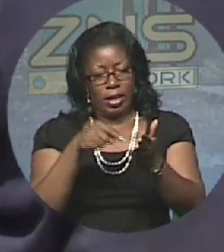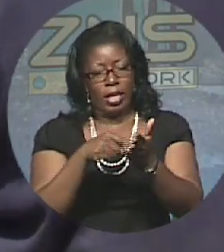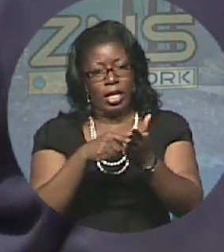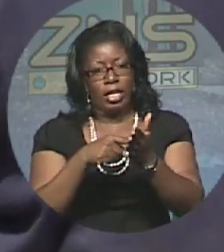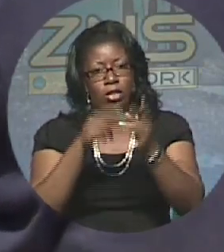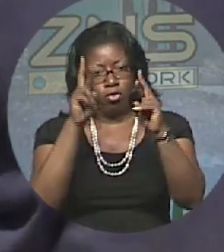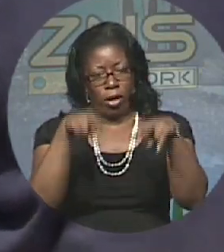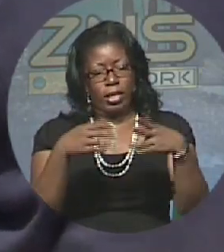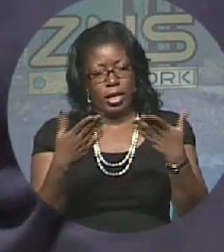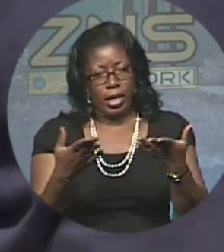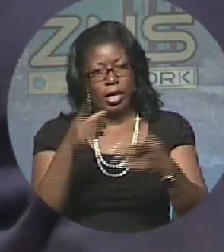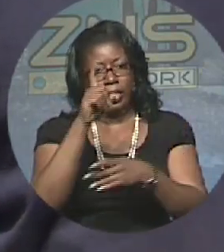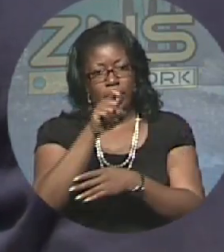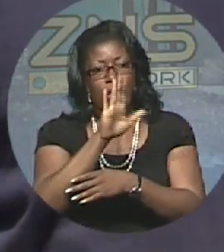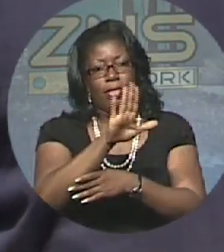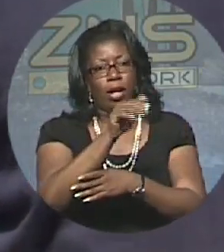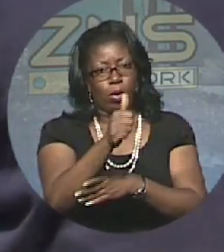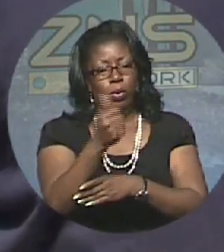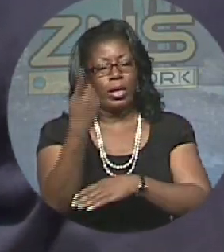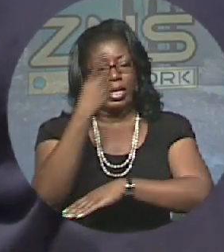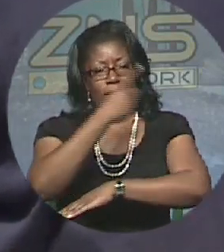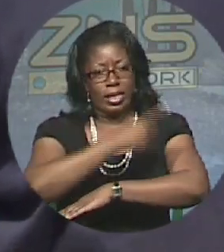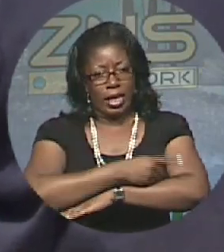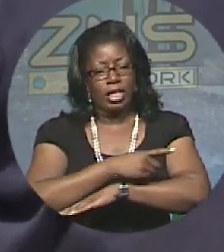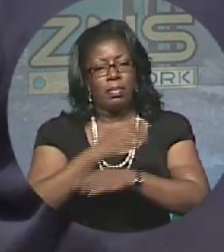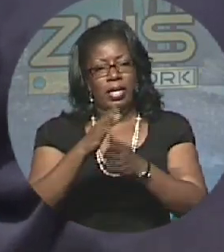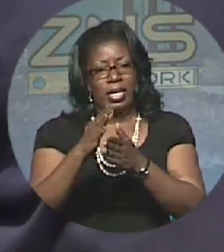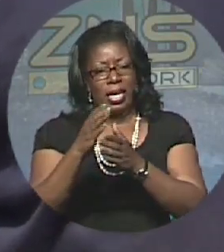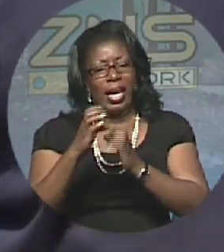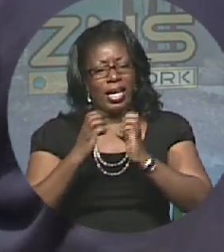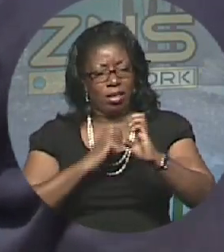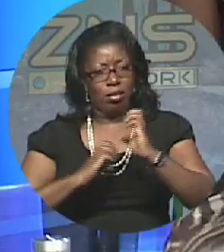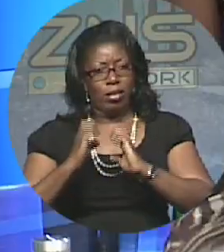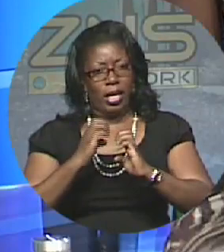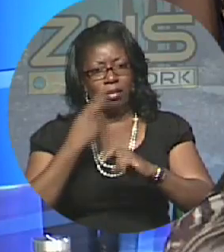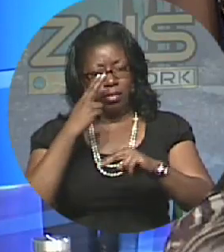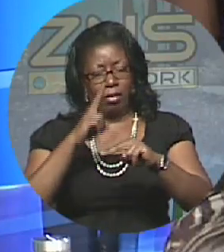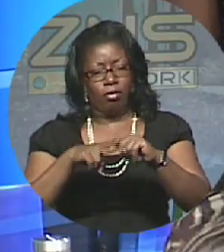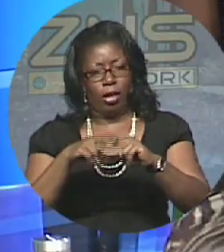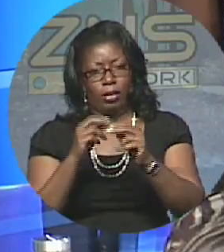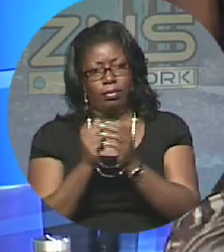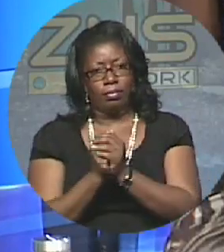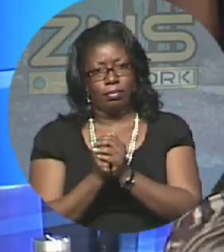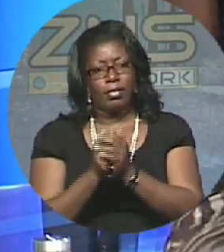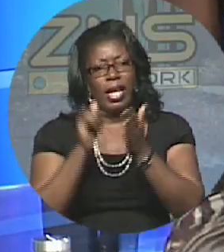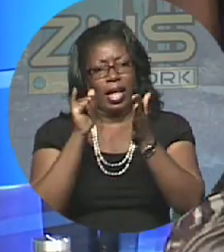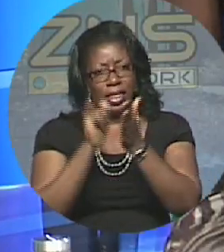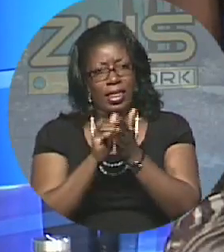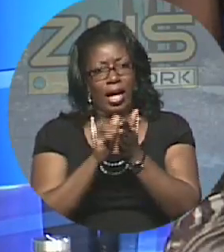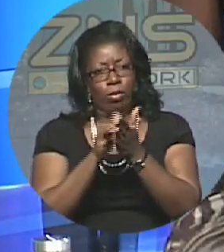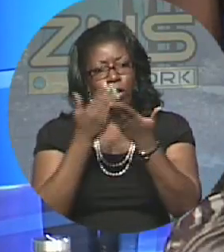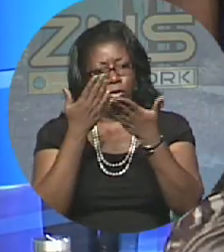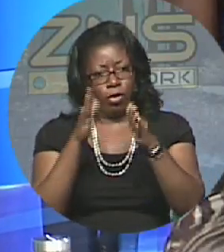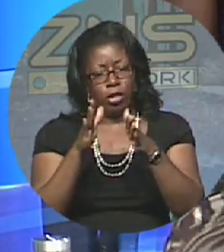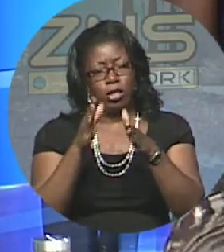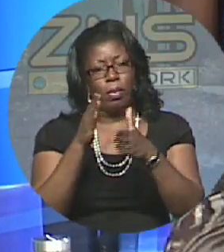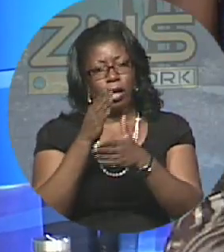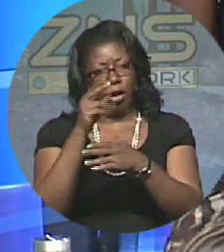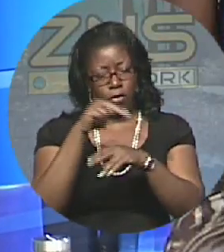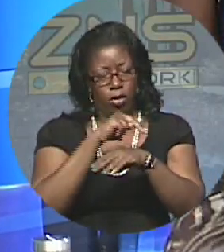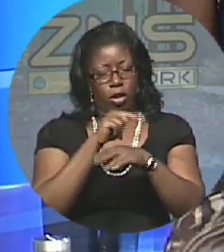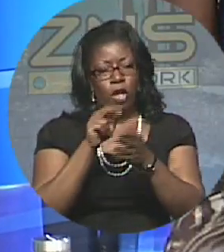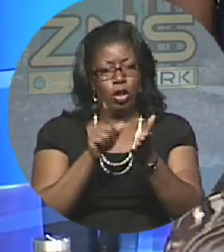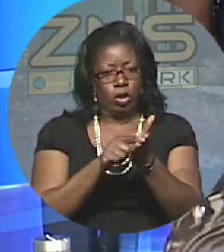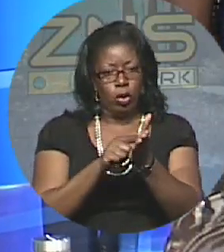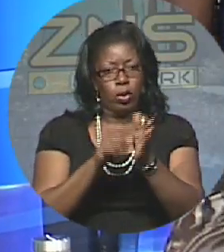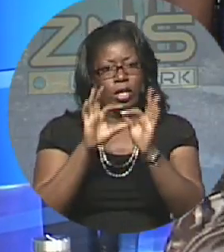come out and interact and be in the team by good, wholesome fun. And that does it for this portion of the news. The National